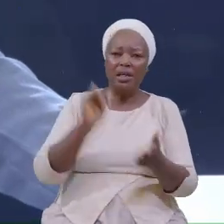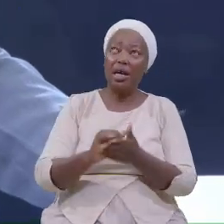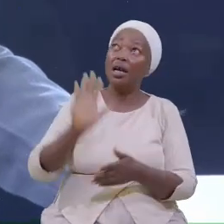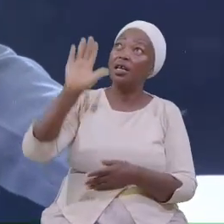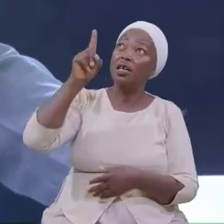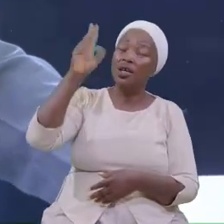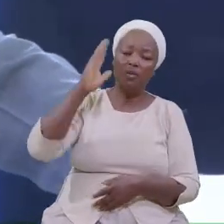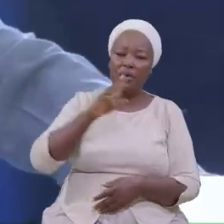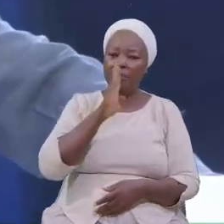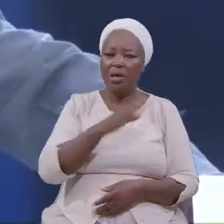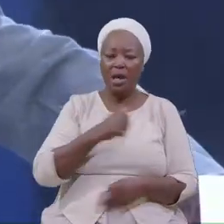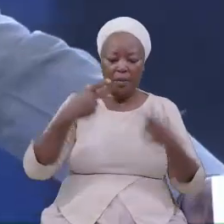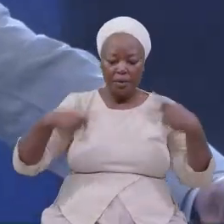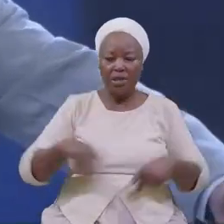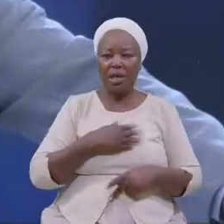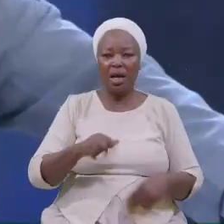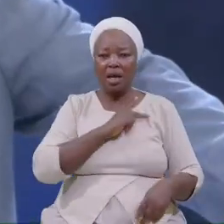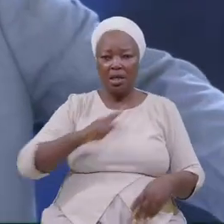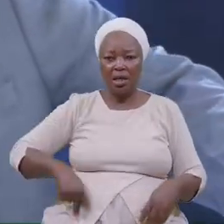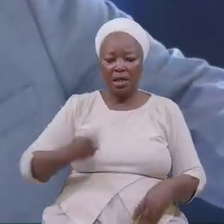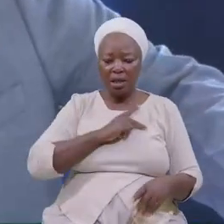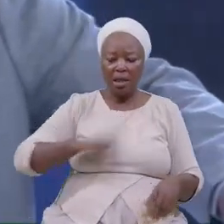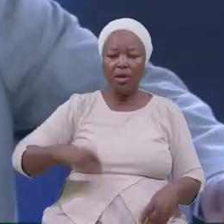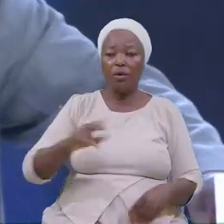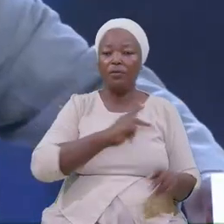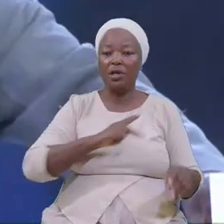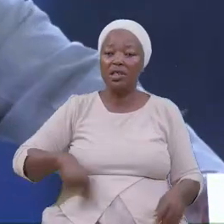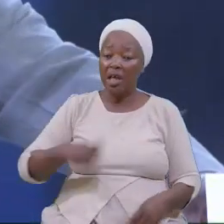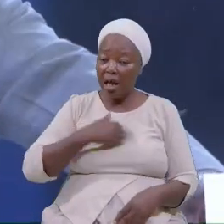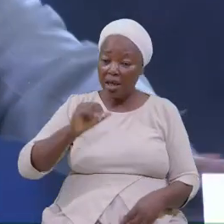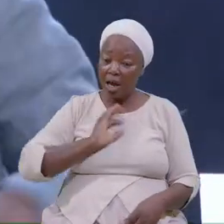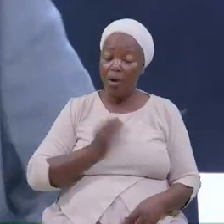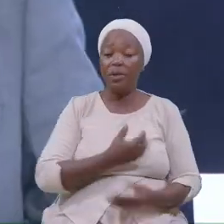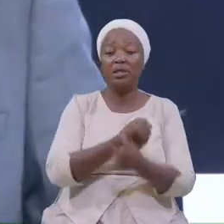a prince, a king, King of Kings, and our Savior.